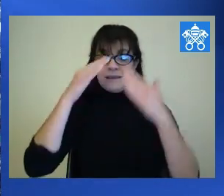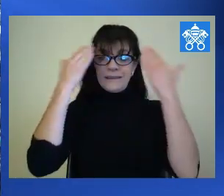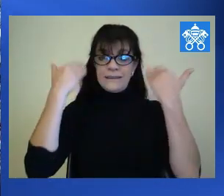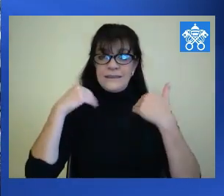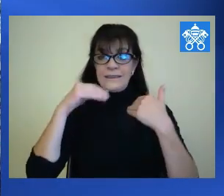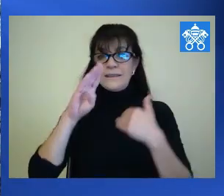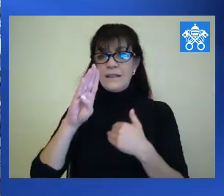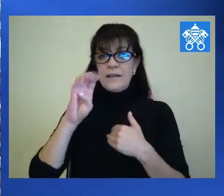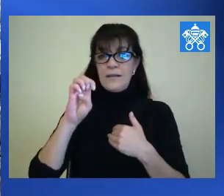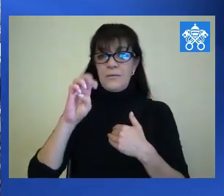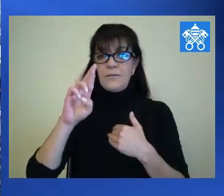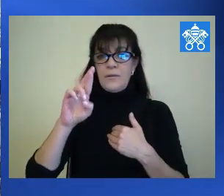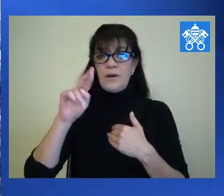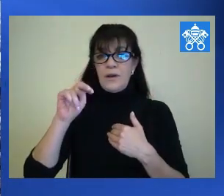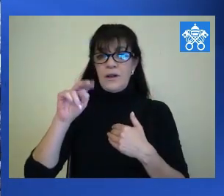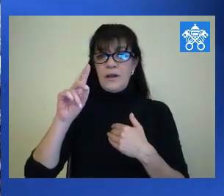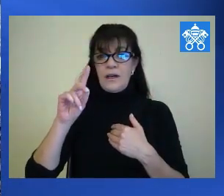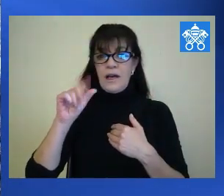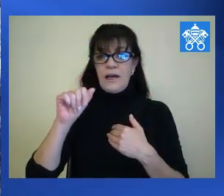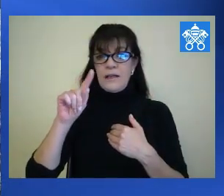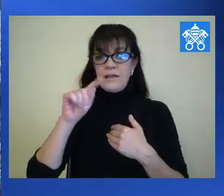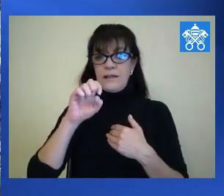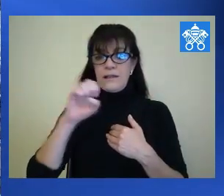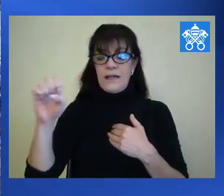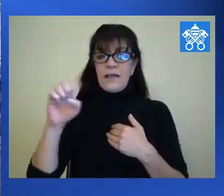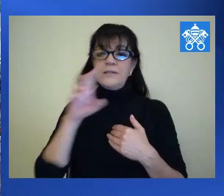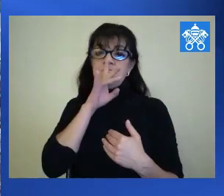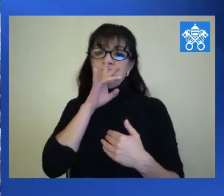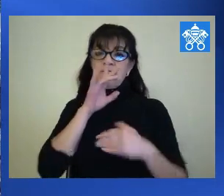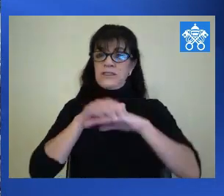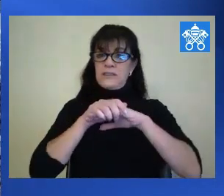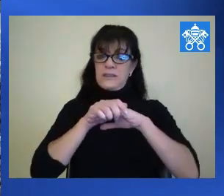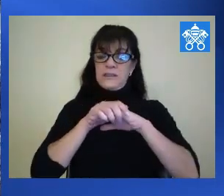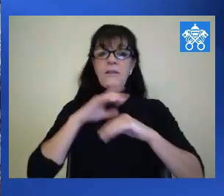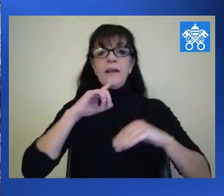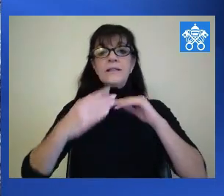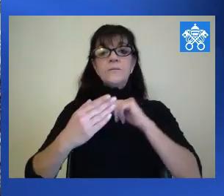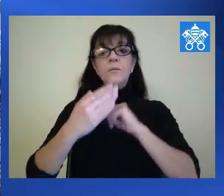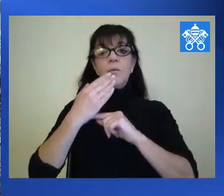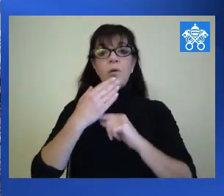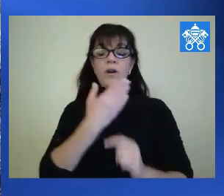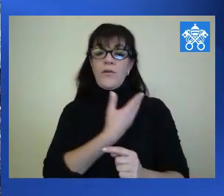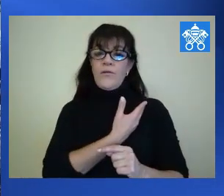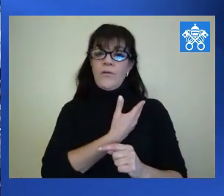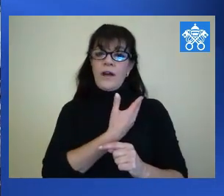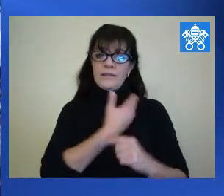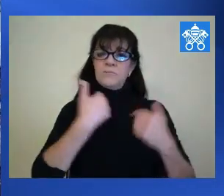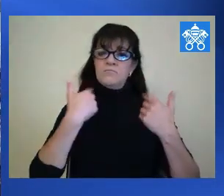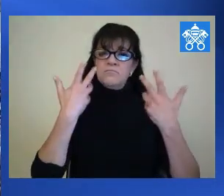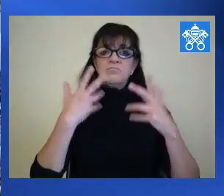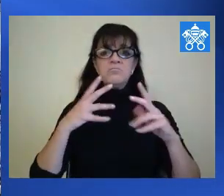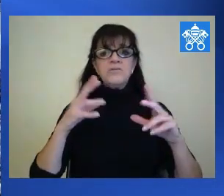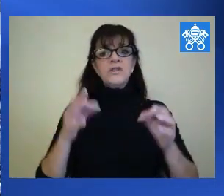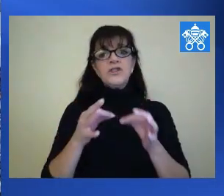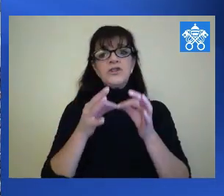English language a translation for you this morning. Our Holy Father has presided